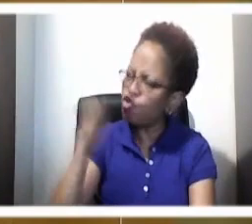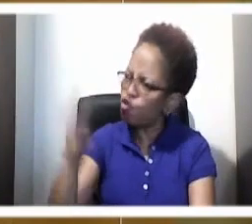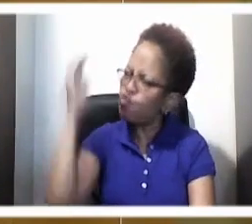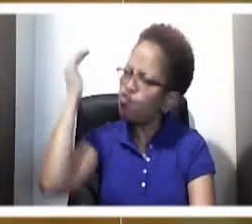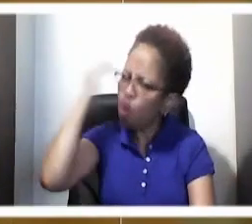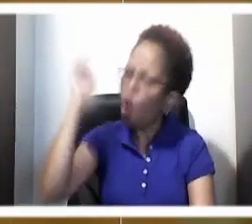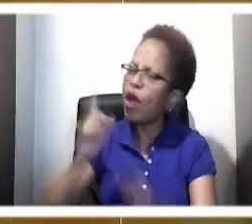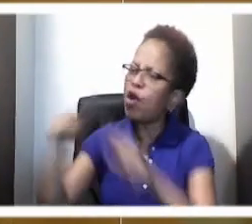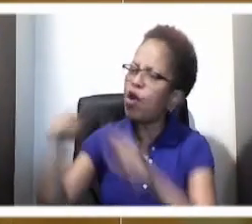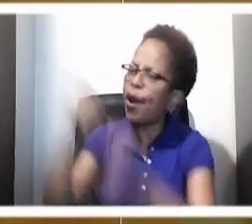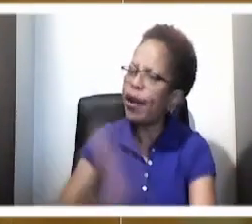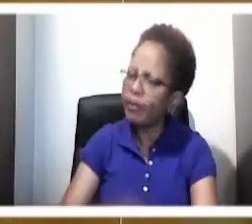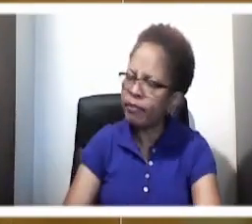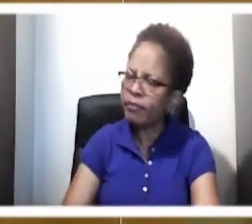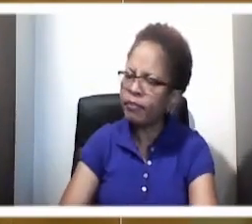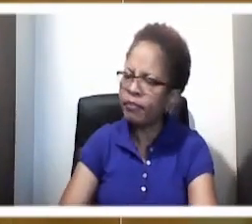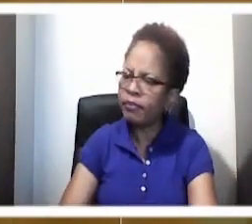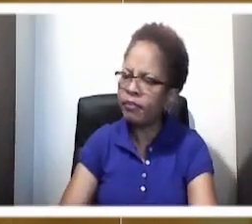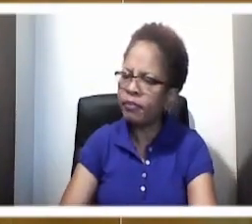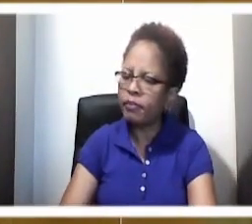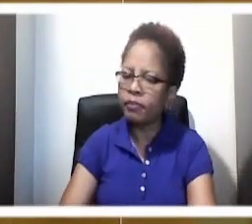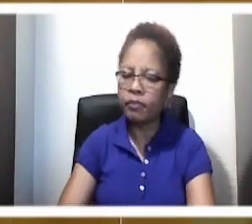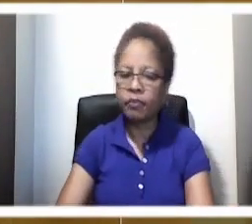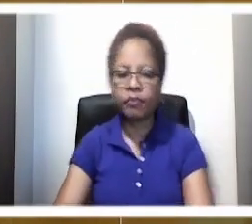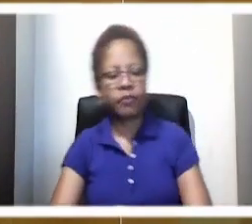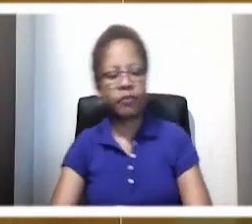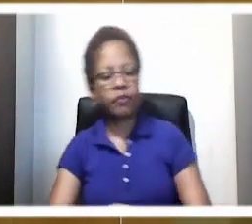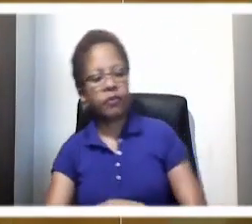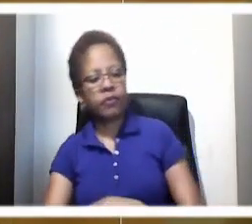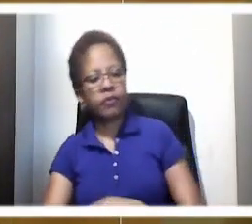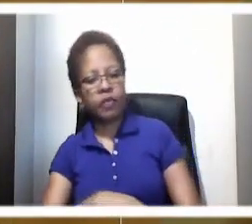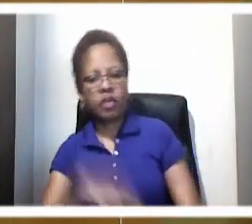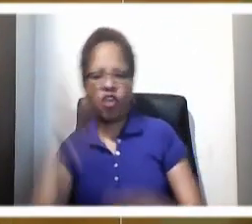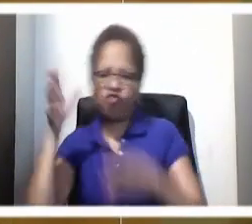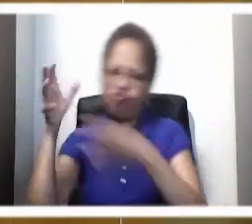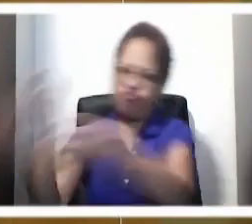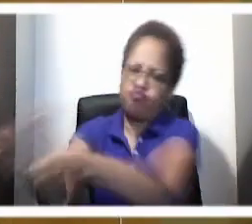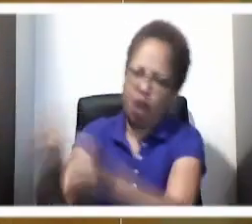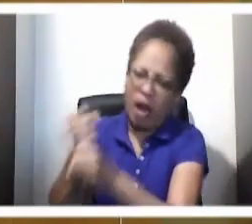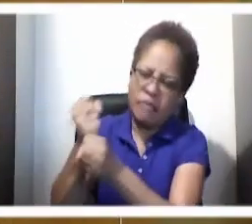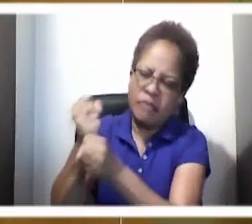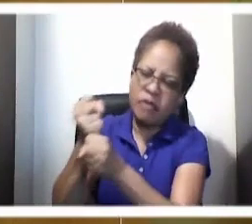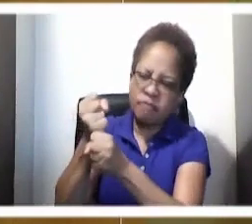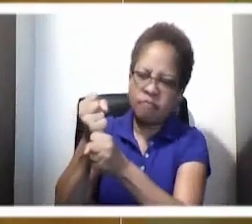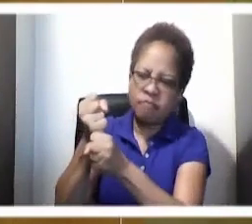going." Then this Cossack grabbed the old man by